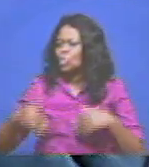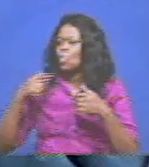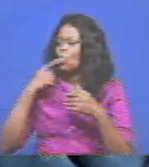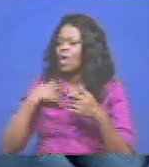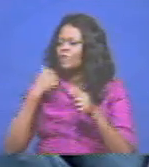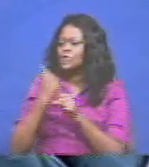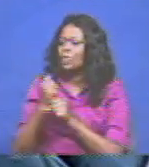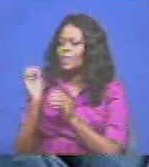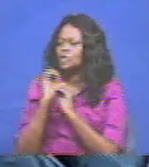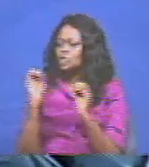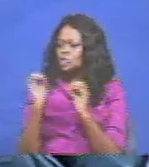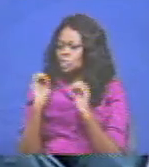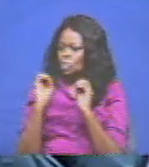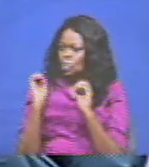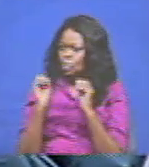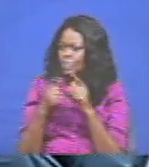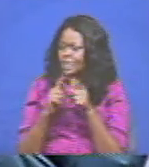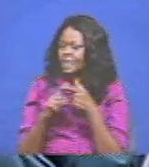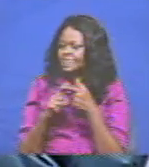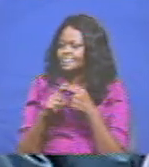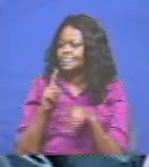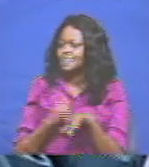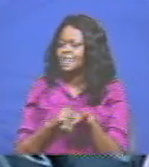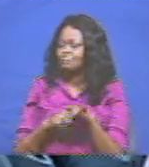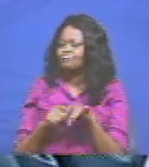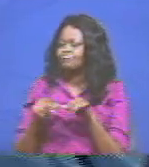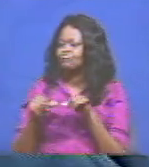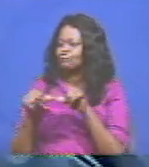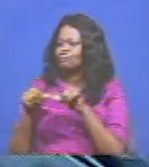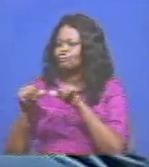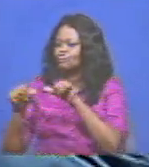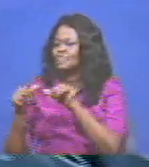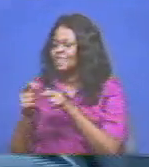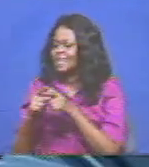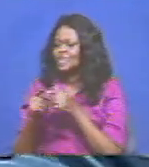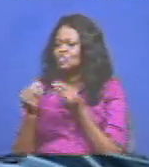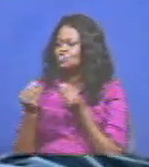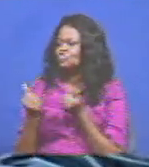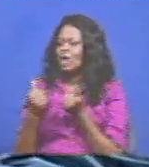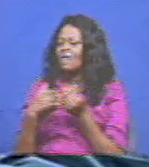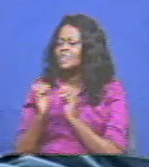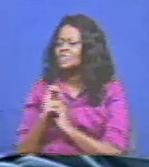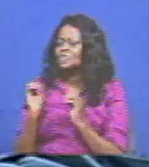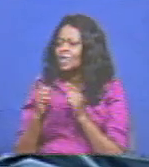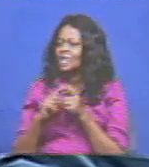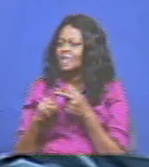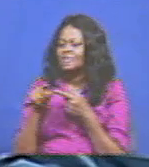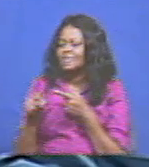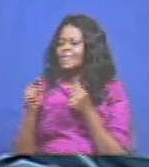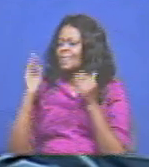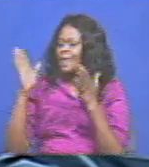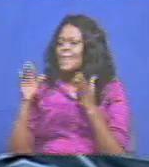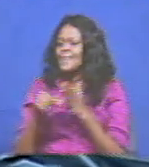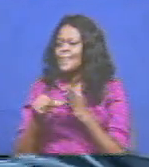these youths, as they keep piling, yes. and no solutions are on the table, mm-hmm. then that's a very big danger